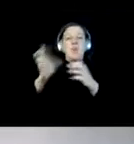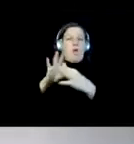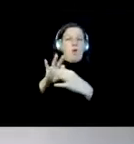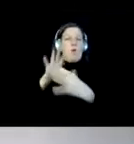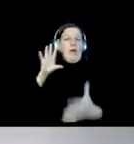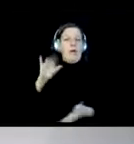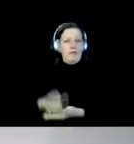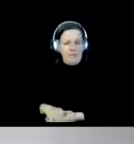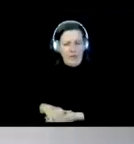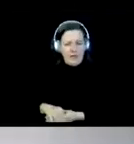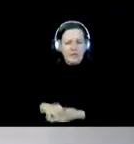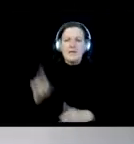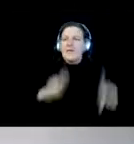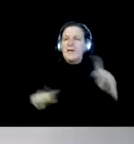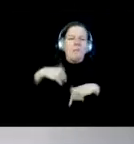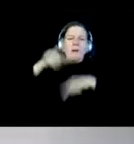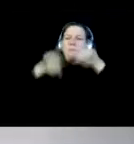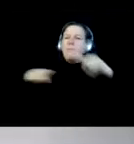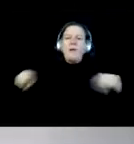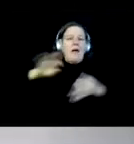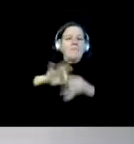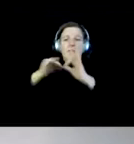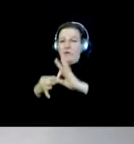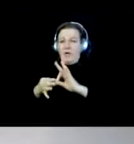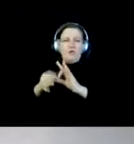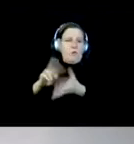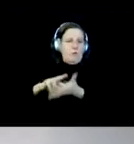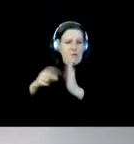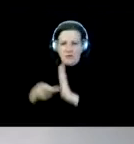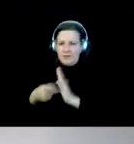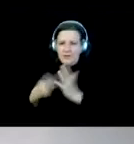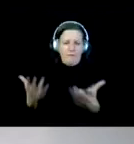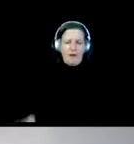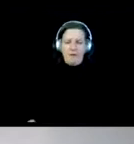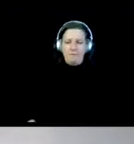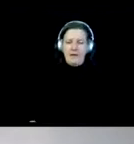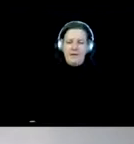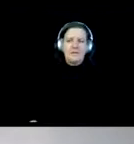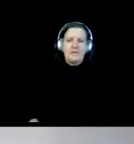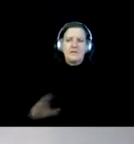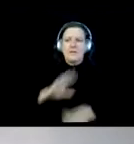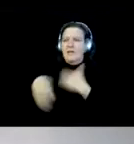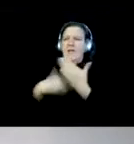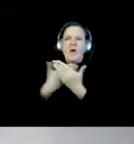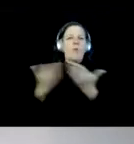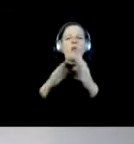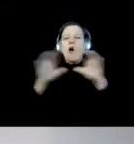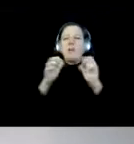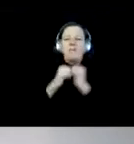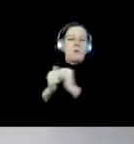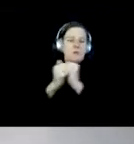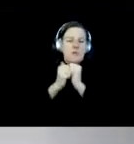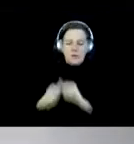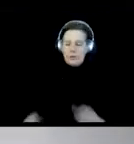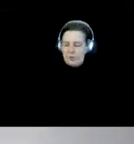different interpretations of its meaning, and what all those things do together. Yeah, I would